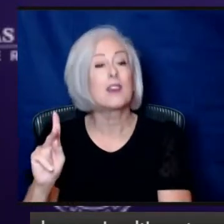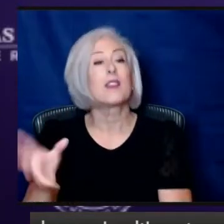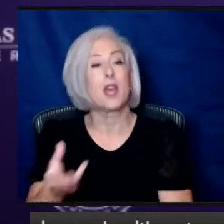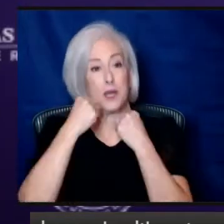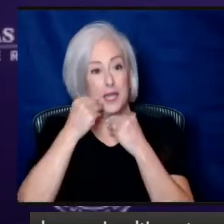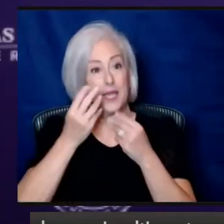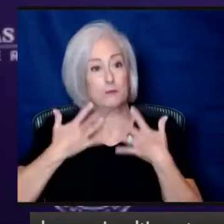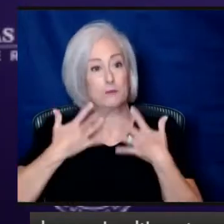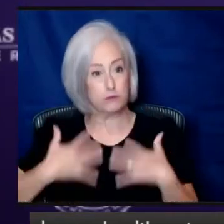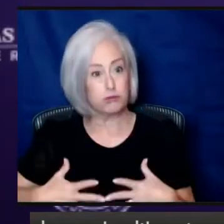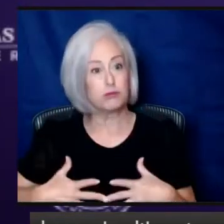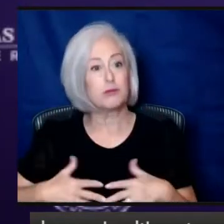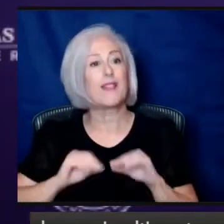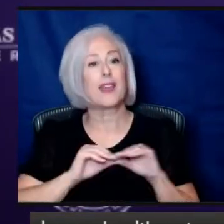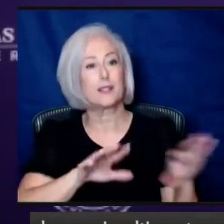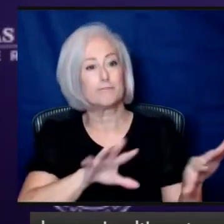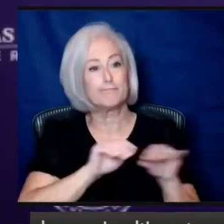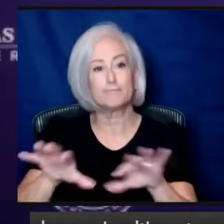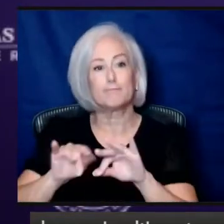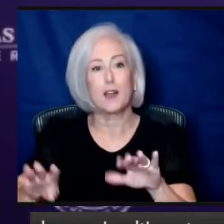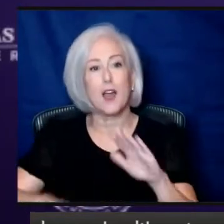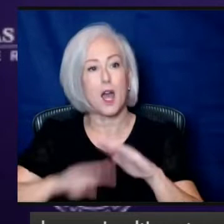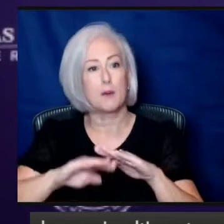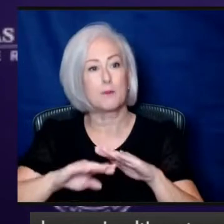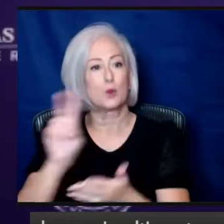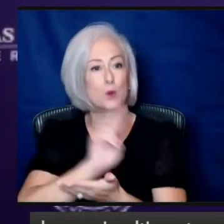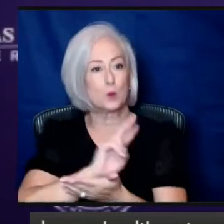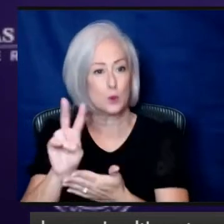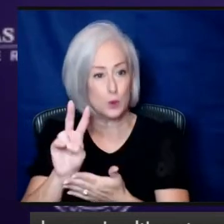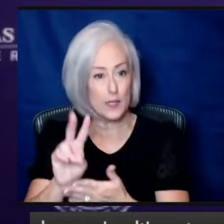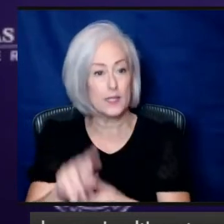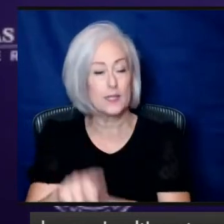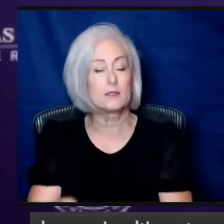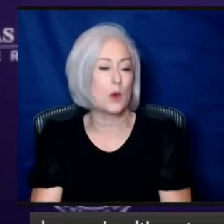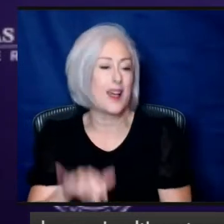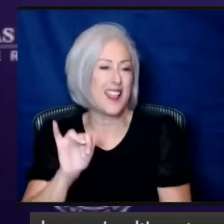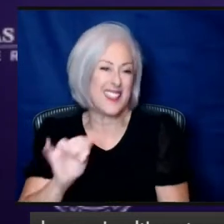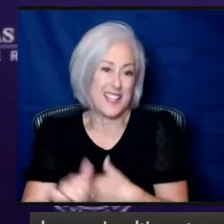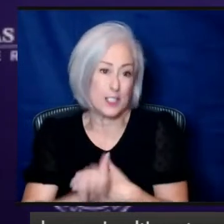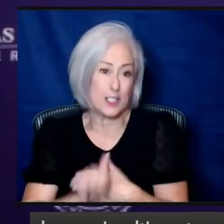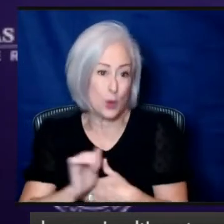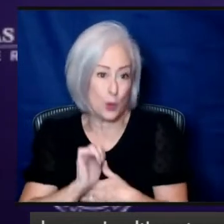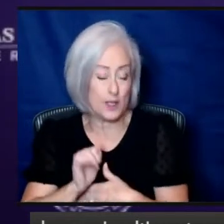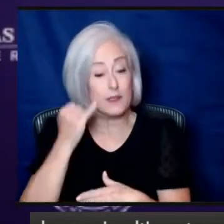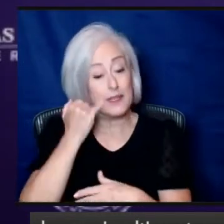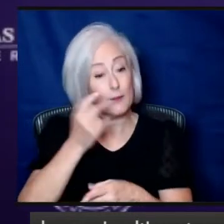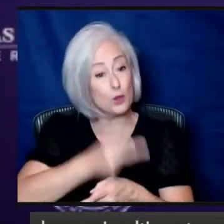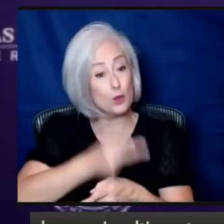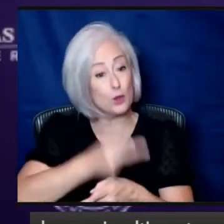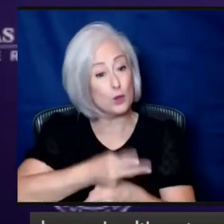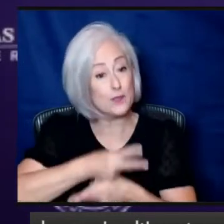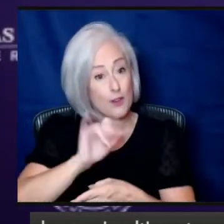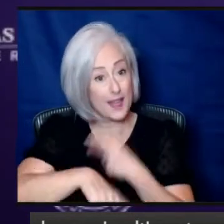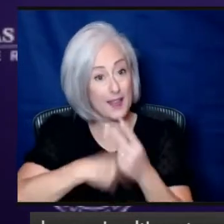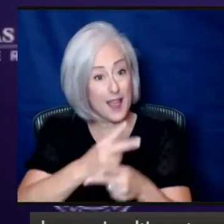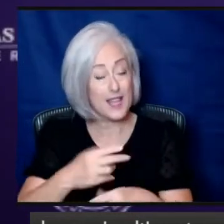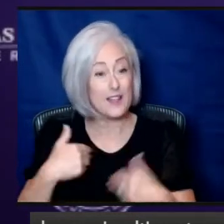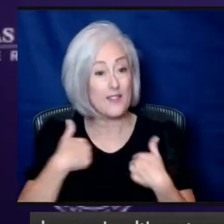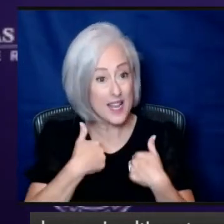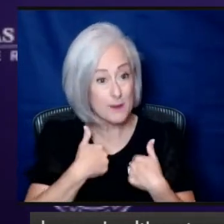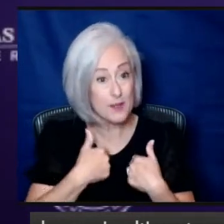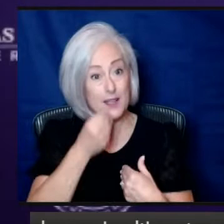14 days. So that's a risk to all of us from those pets. So when we care for those kinds of animals that are eating those foods, we have to be extra